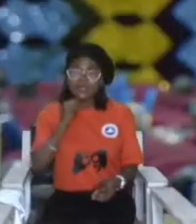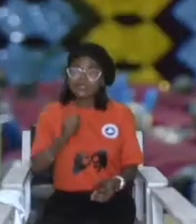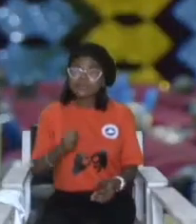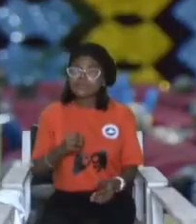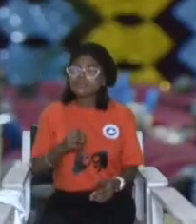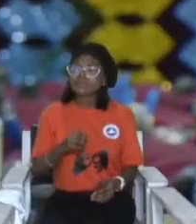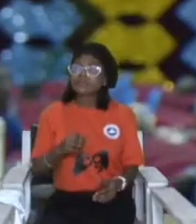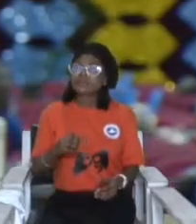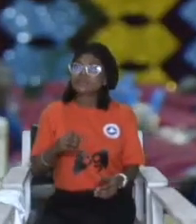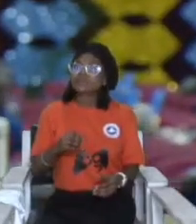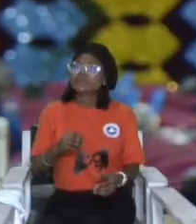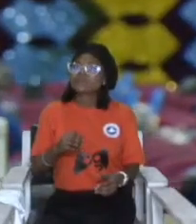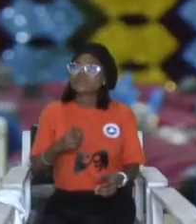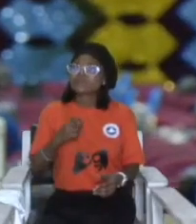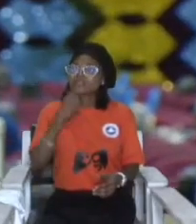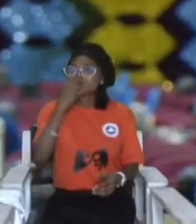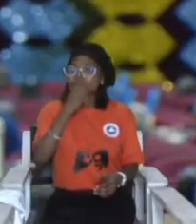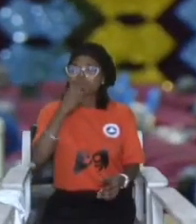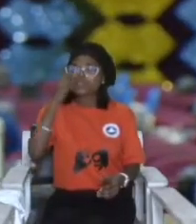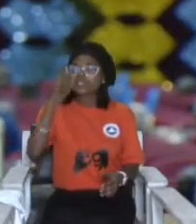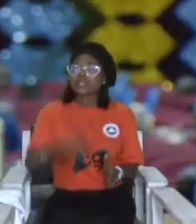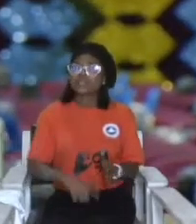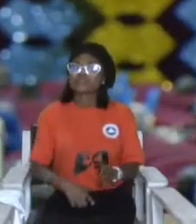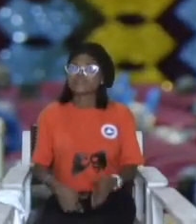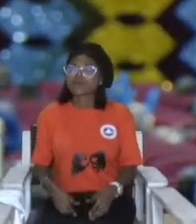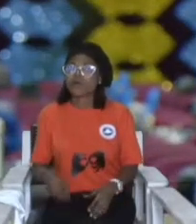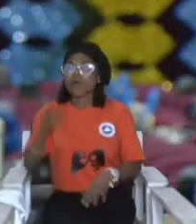On the day that your voice needs to be heard,